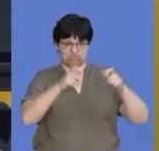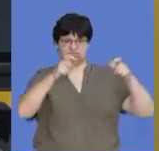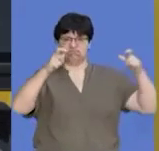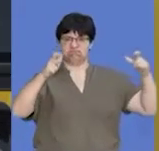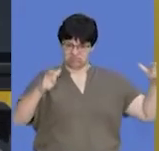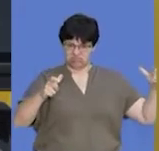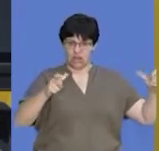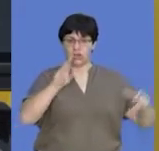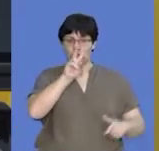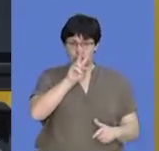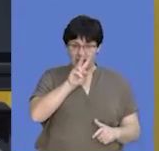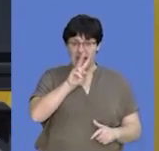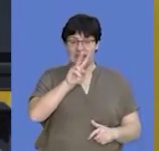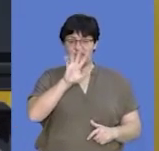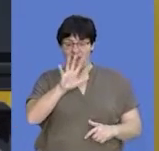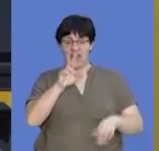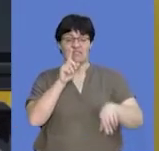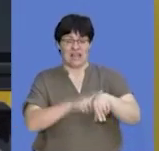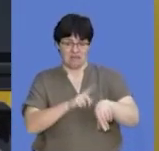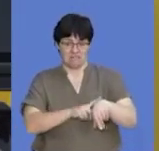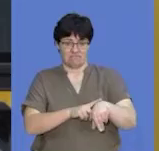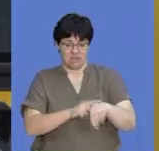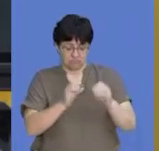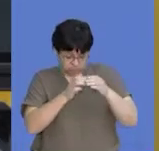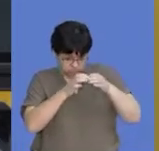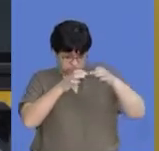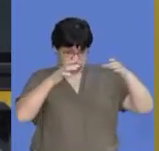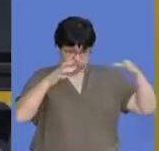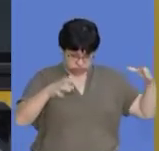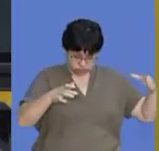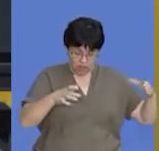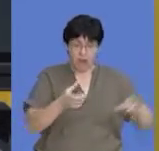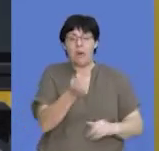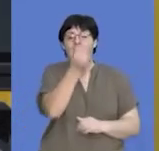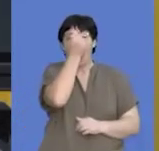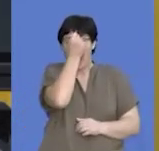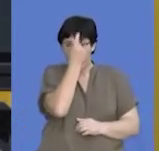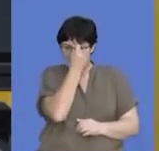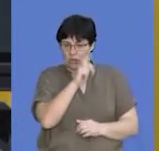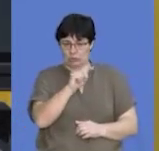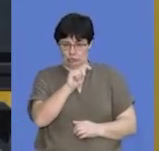feature. Exaggeration helps us better understand what the